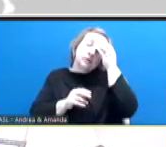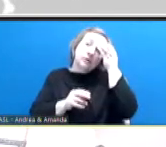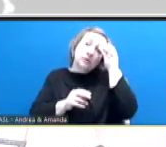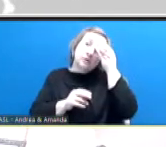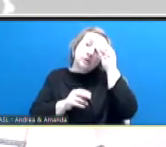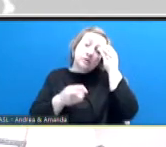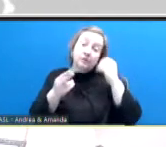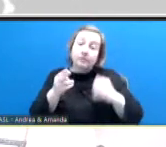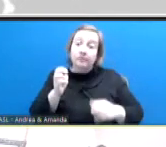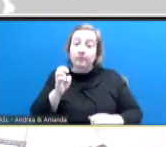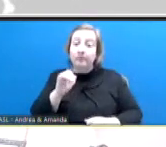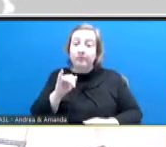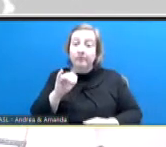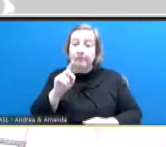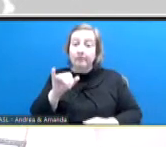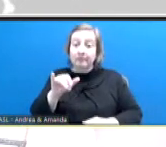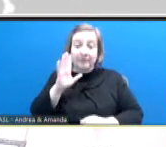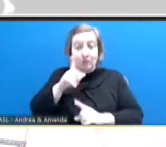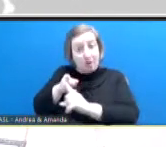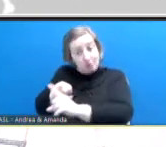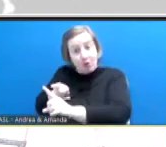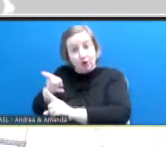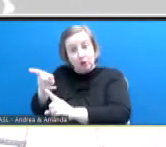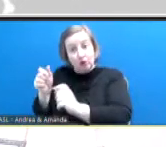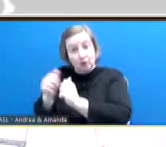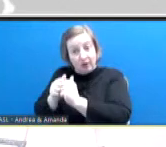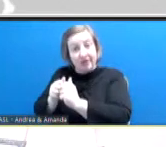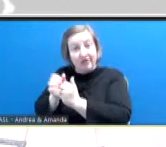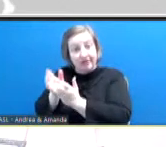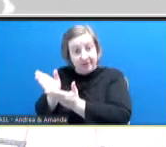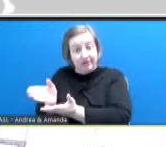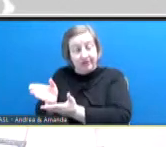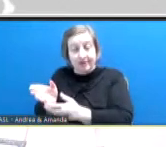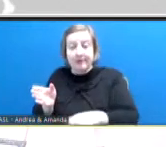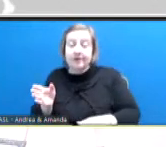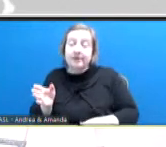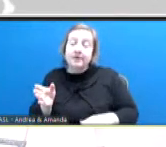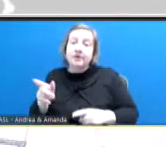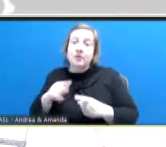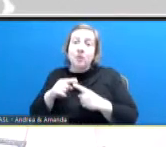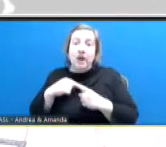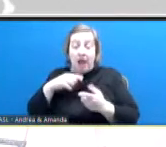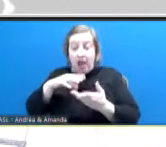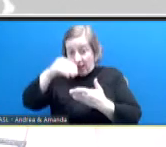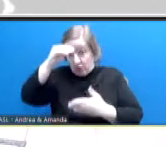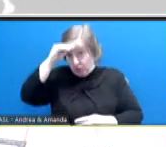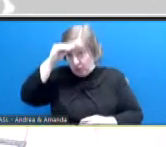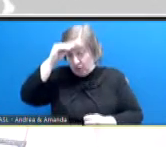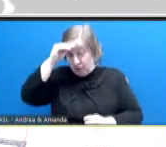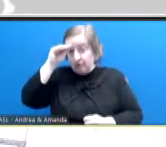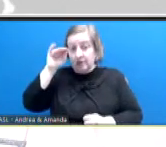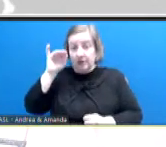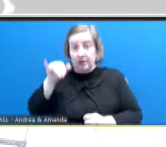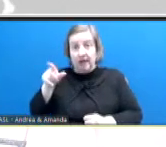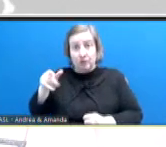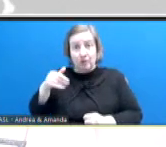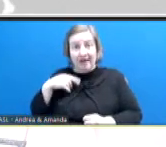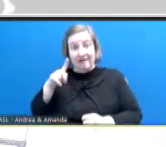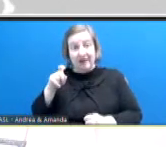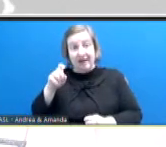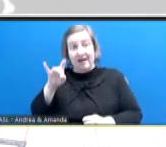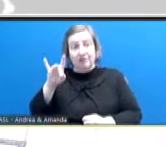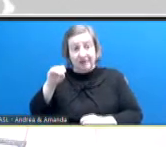Heidi, I'm gonna put you in here. You know, when I learned that, you know, you have 180